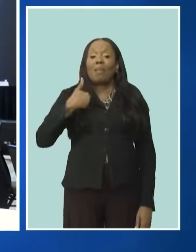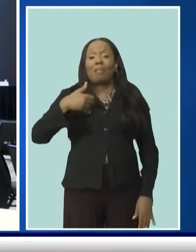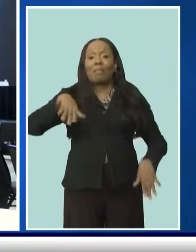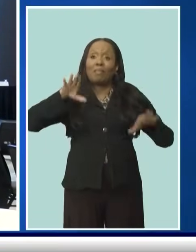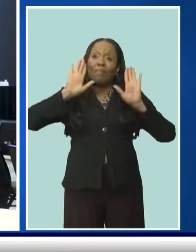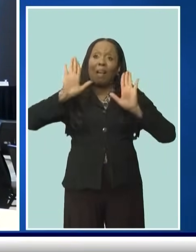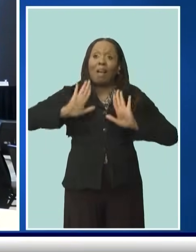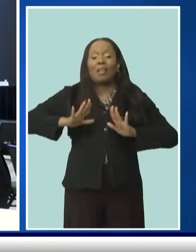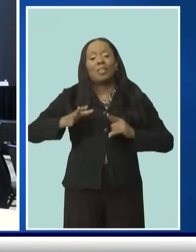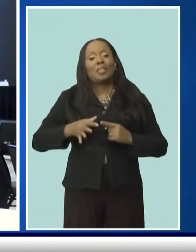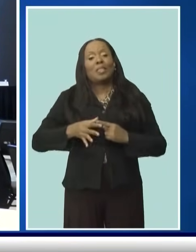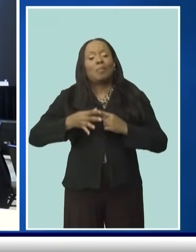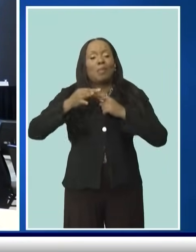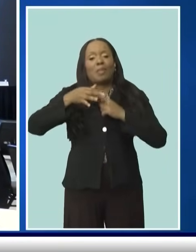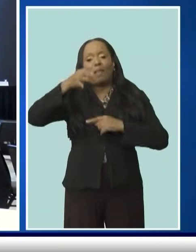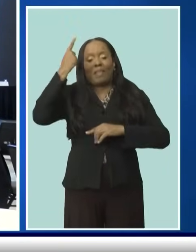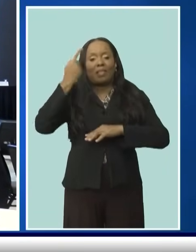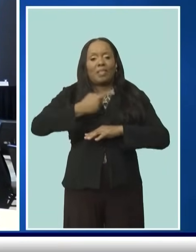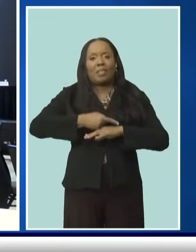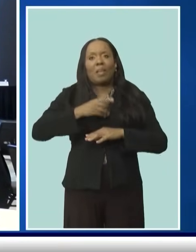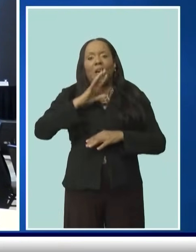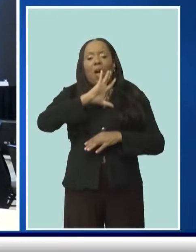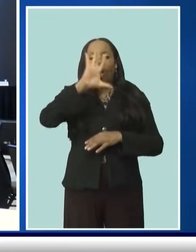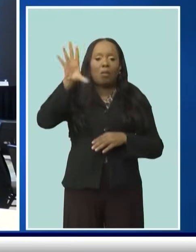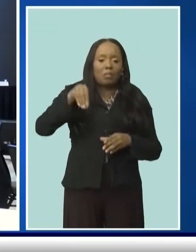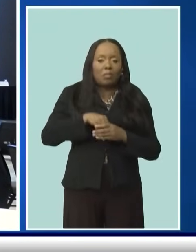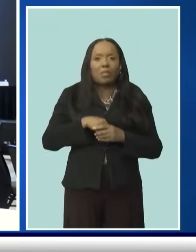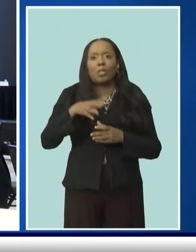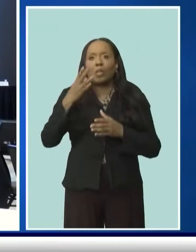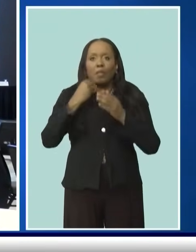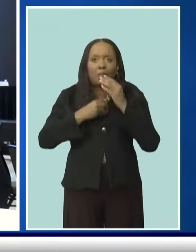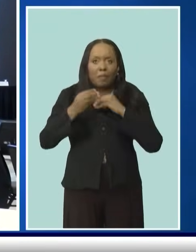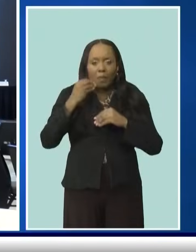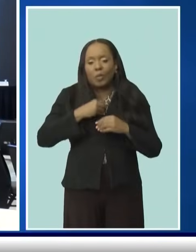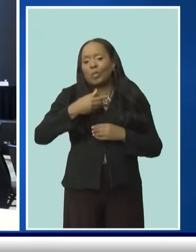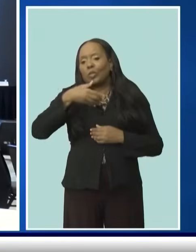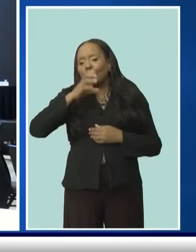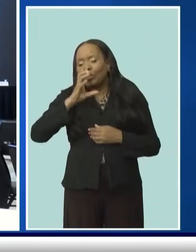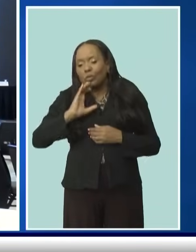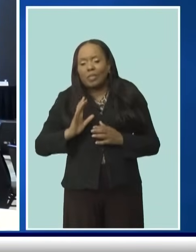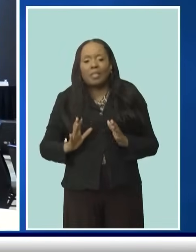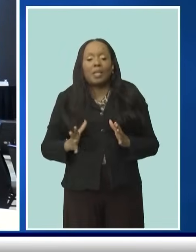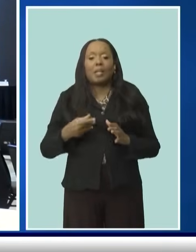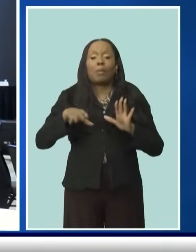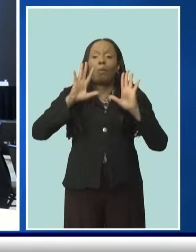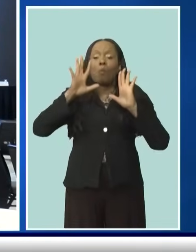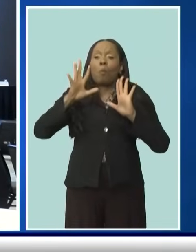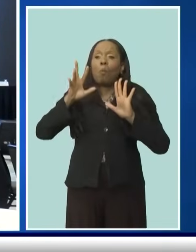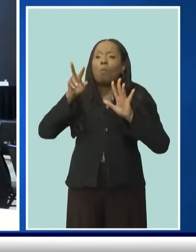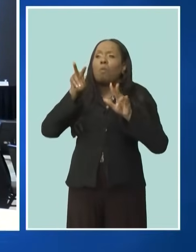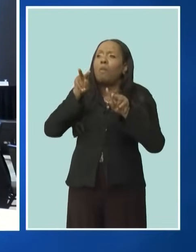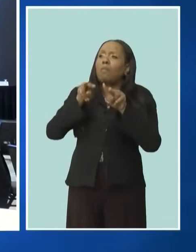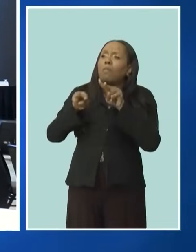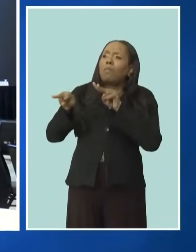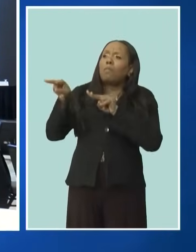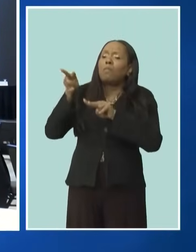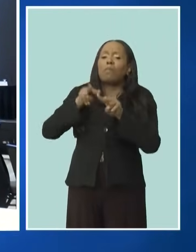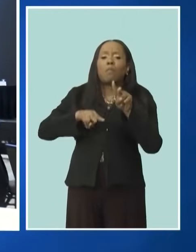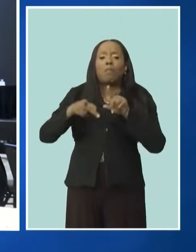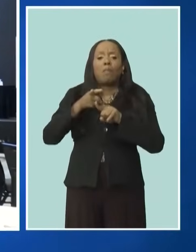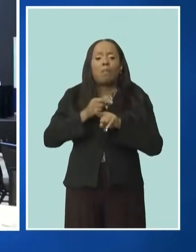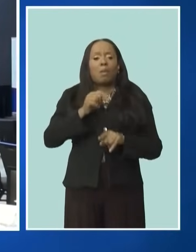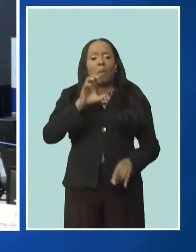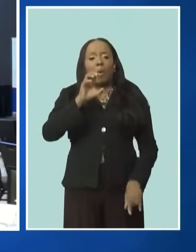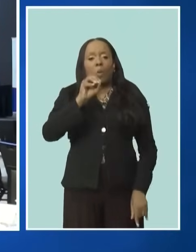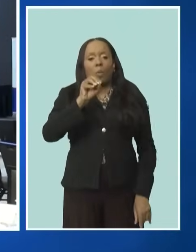Day brunch, all-inclusive, all your drinks, all your cocktails, all your food, and a fantastic view from the 9th floor of the Oro restaurant. You need to dress